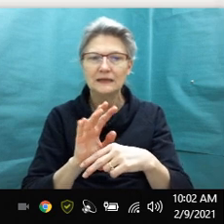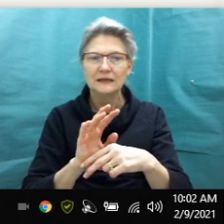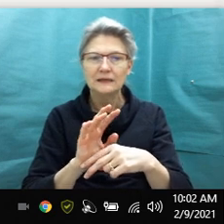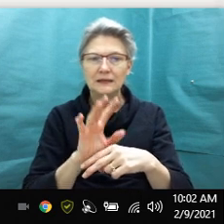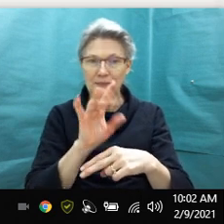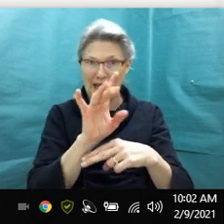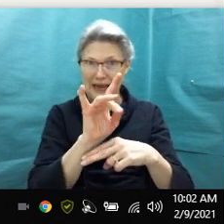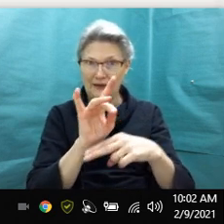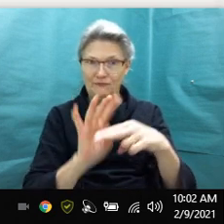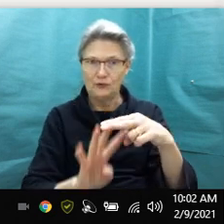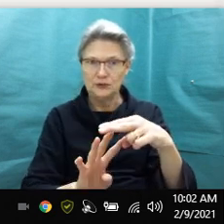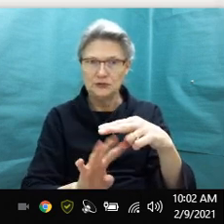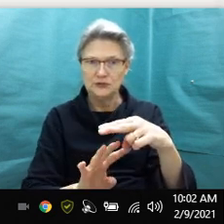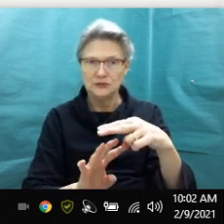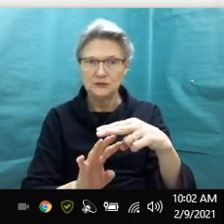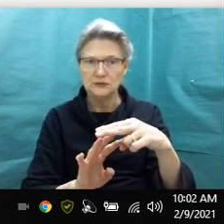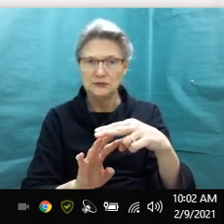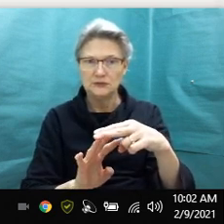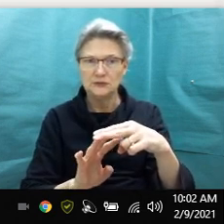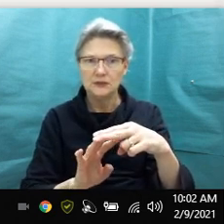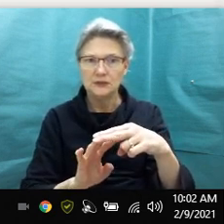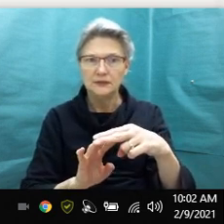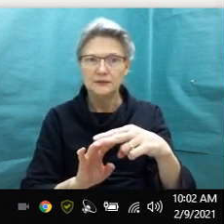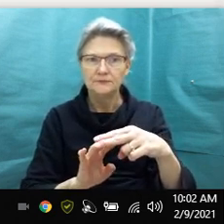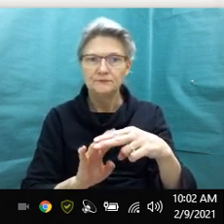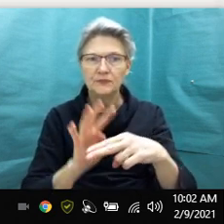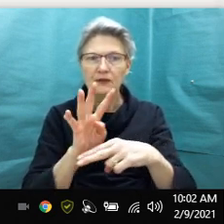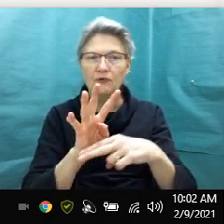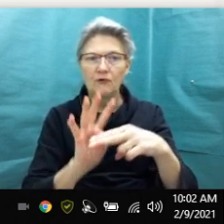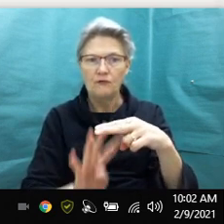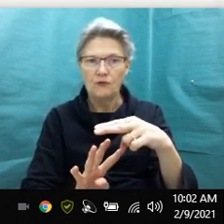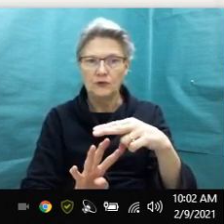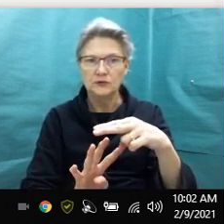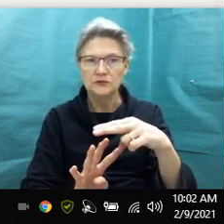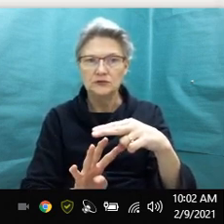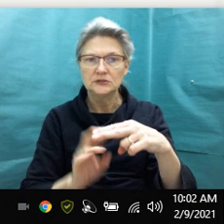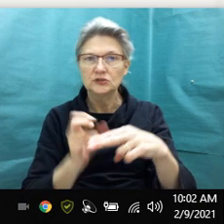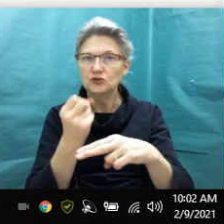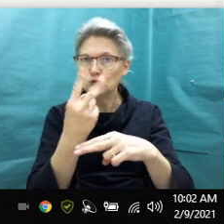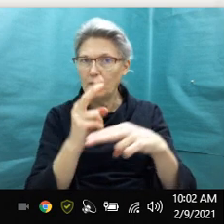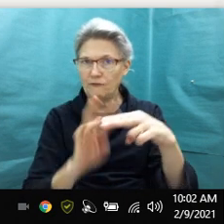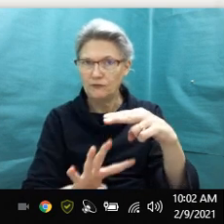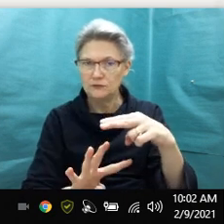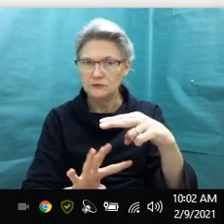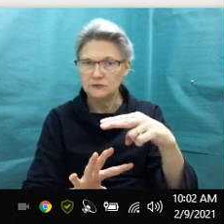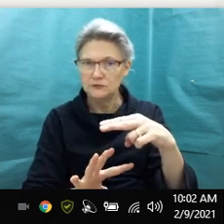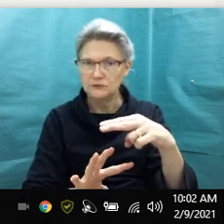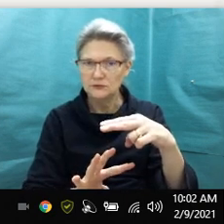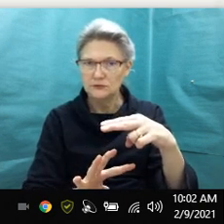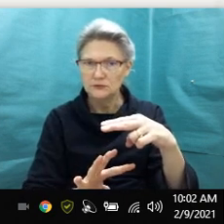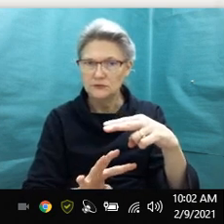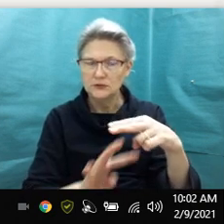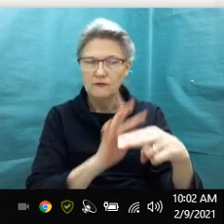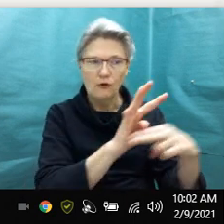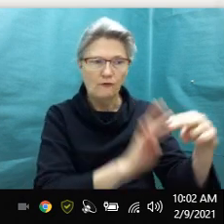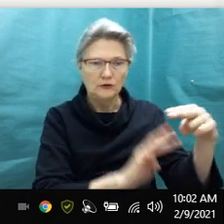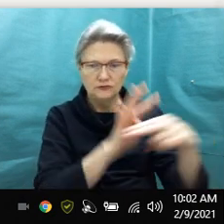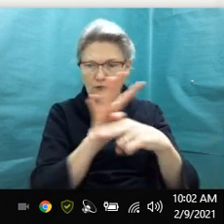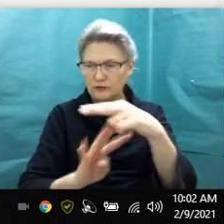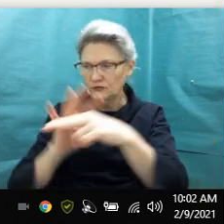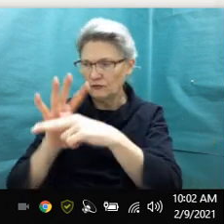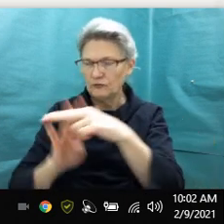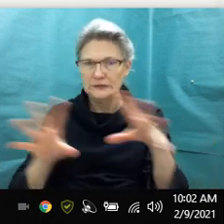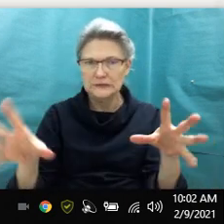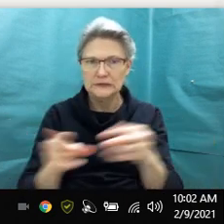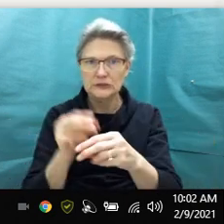I'm at 8/4. Whoops, I'm just doing a plus sign. Okay, that's 12/4. And if I did another 4/4,